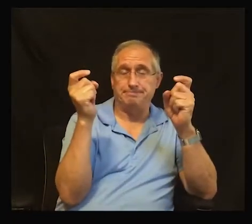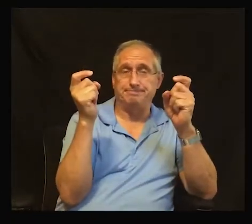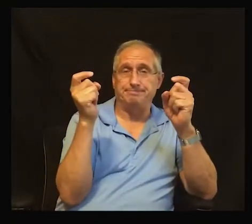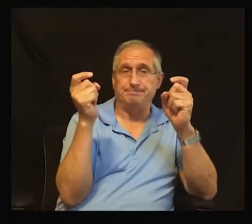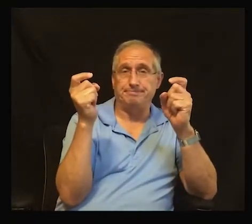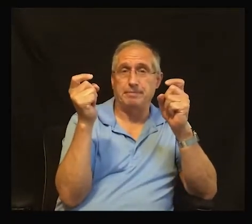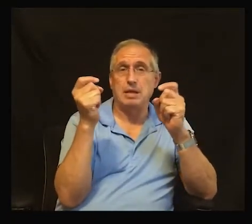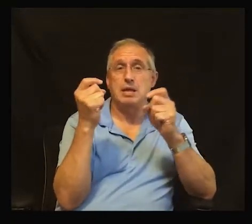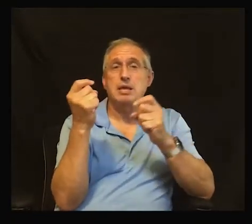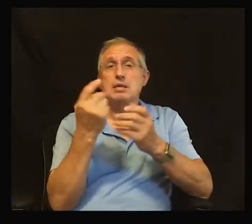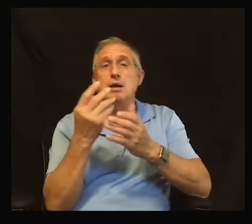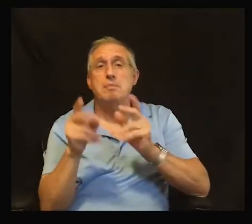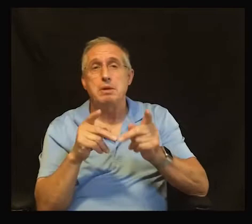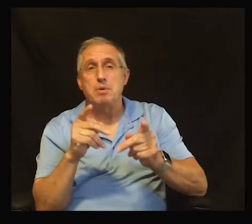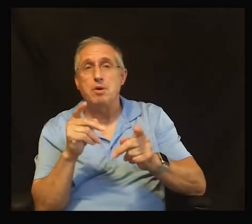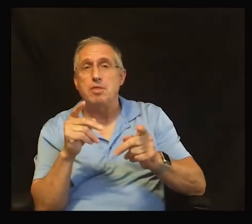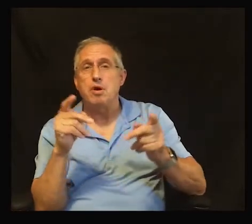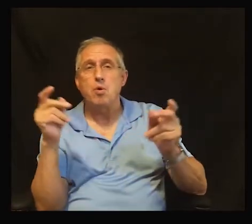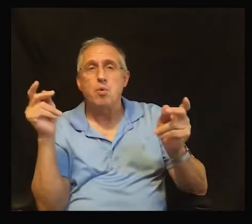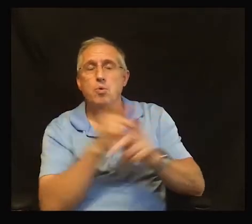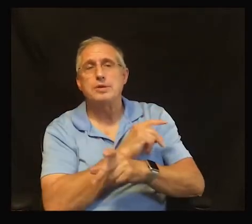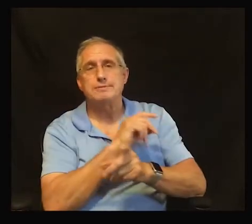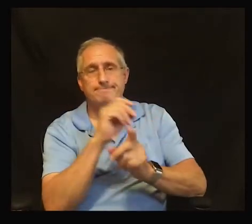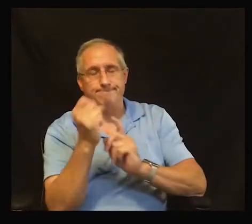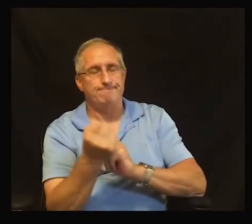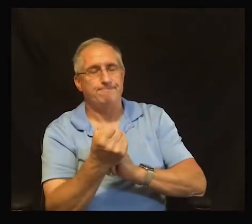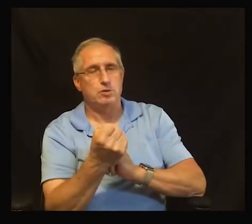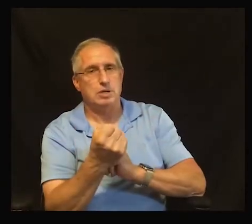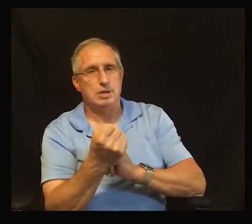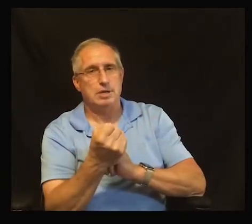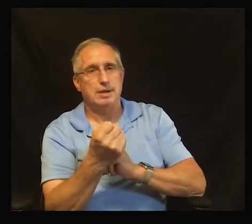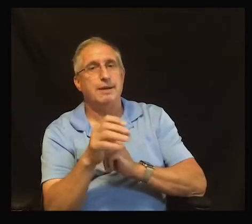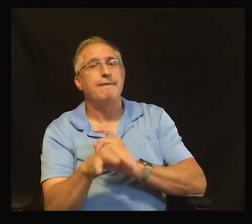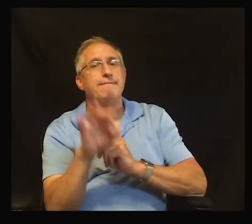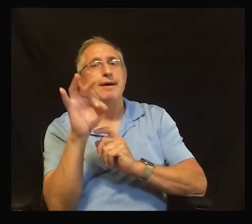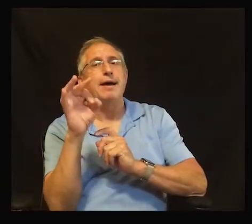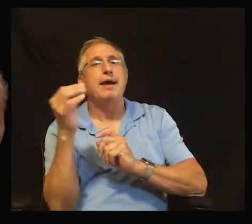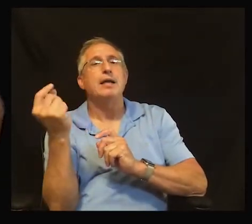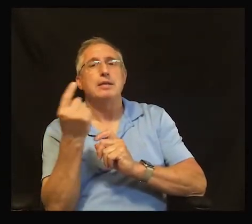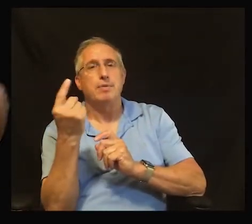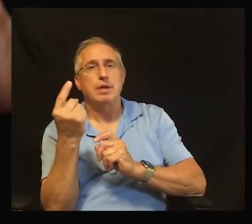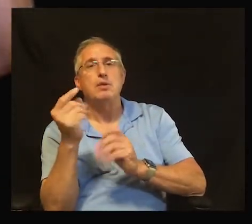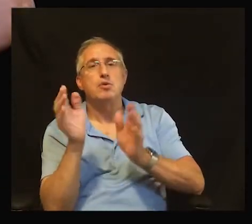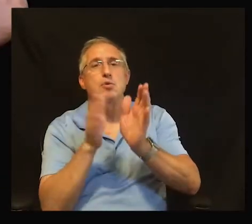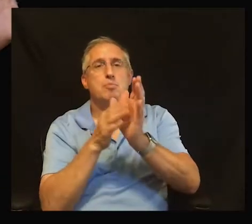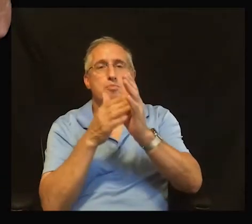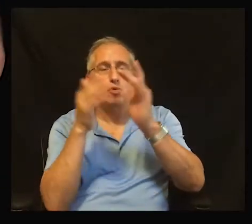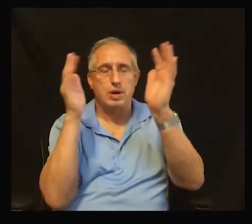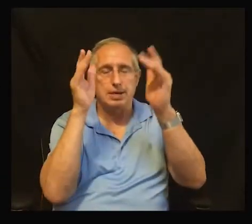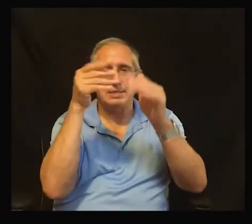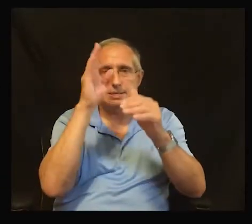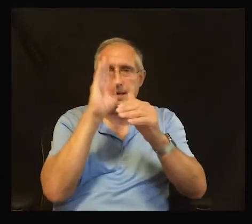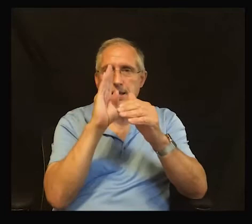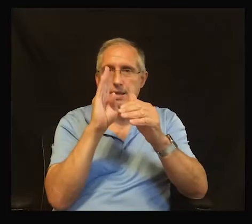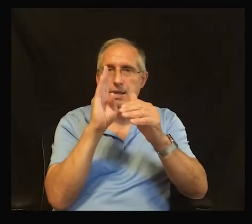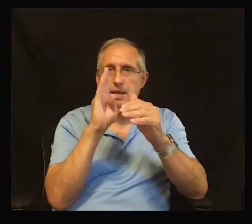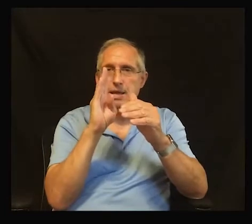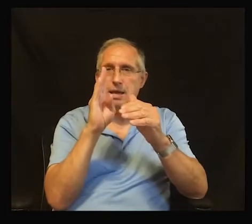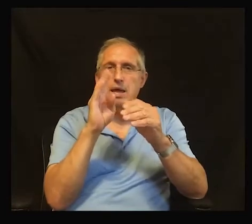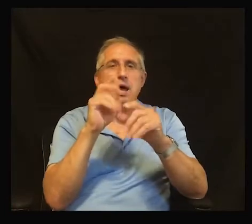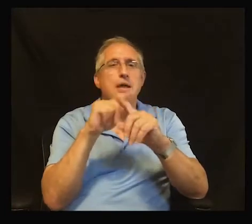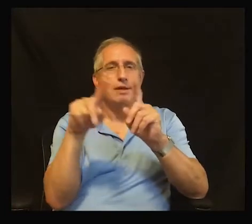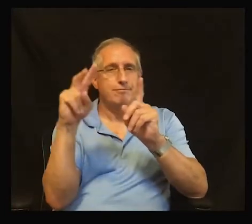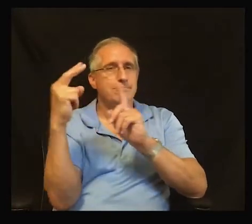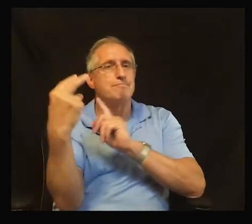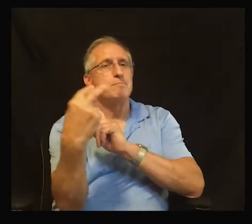rejoicing. And some people, even in their worst circumstances, can find something to praise God about. They can just